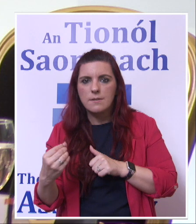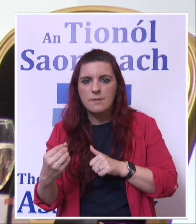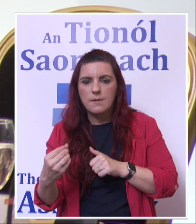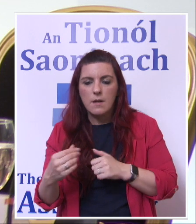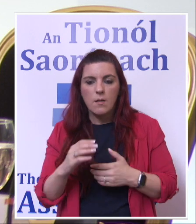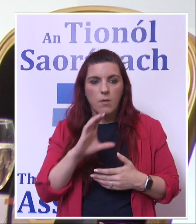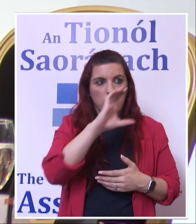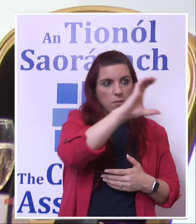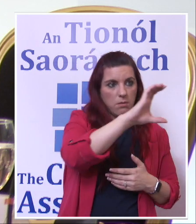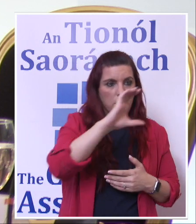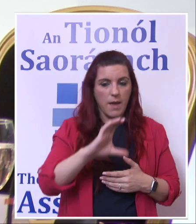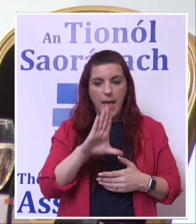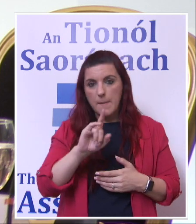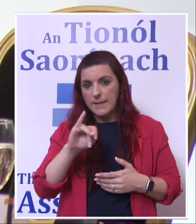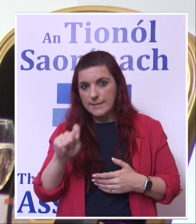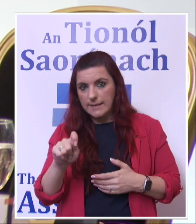Our local property tax,